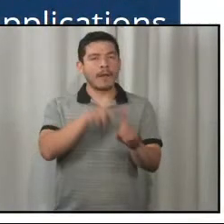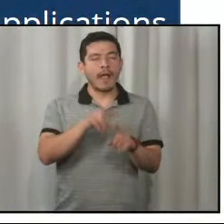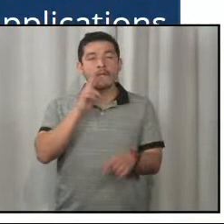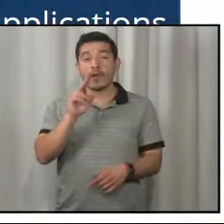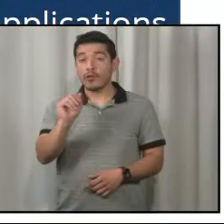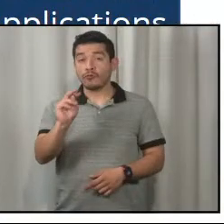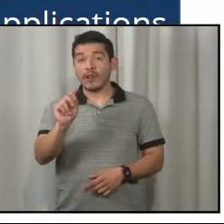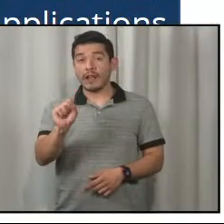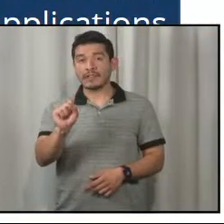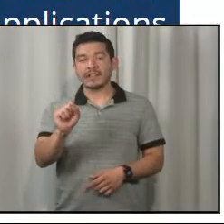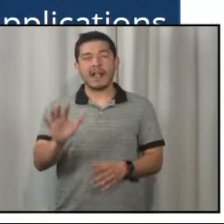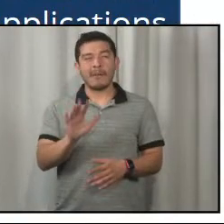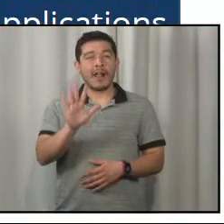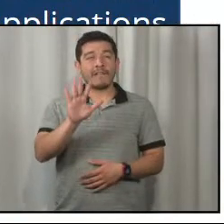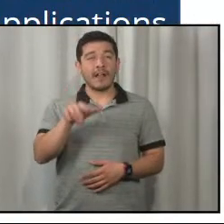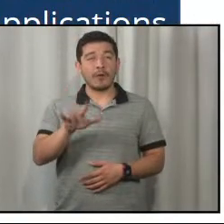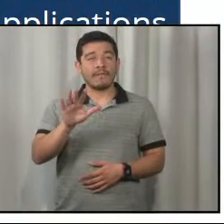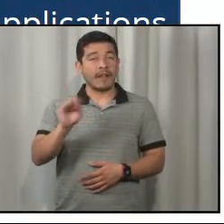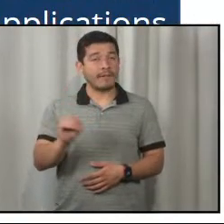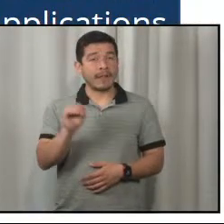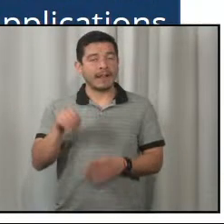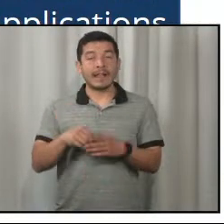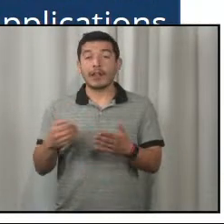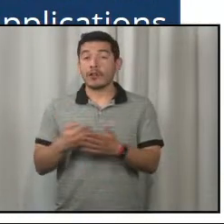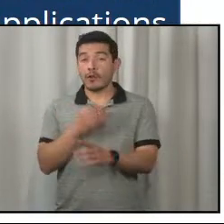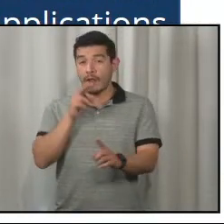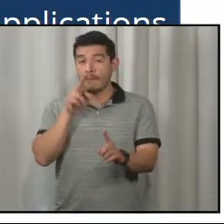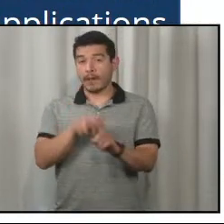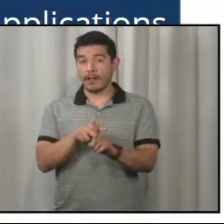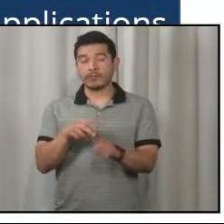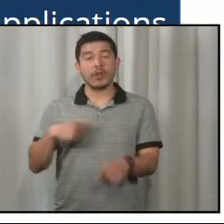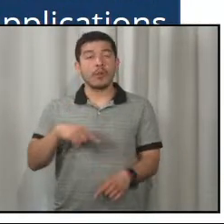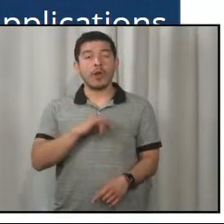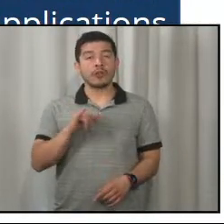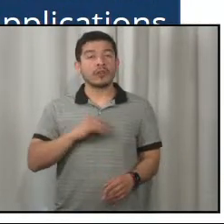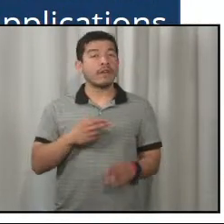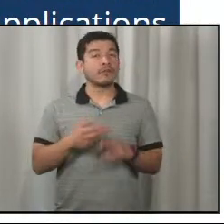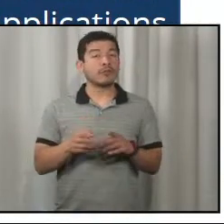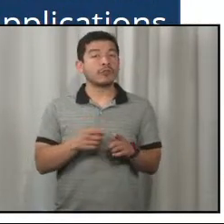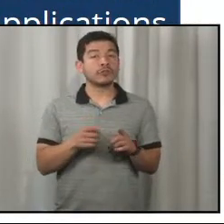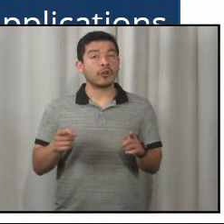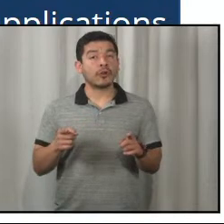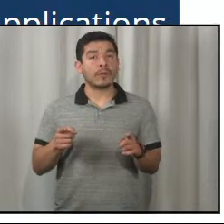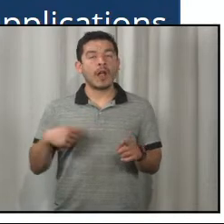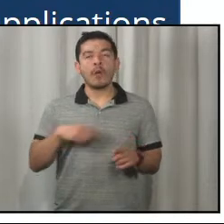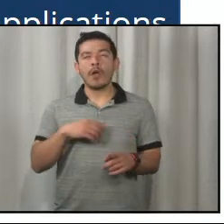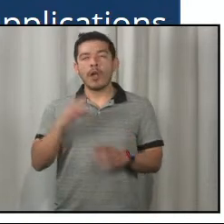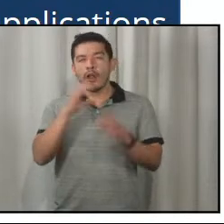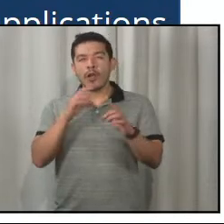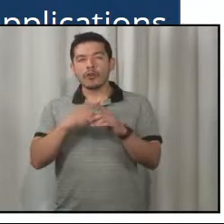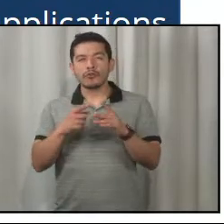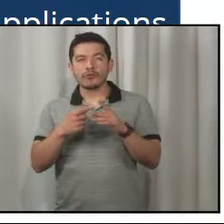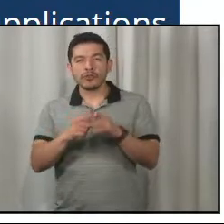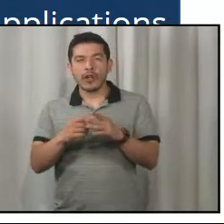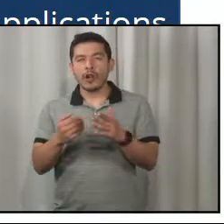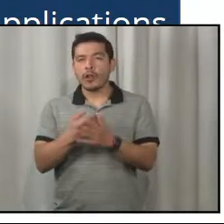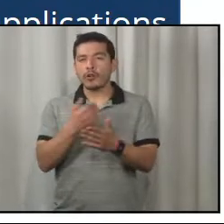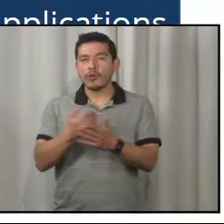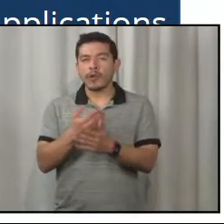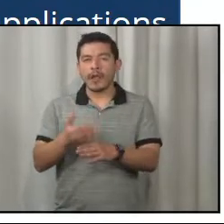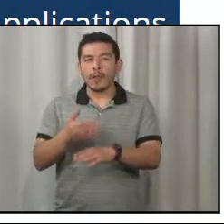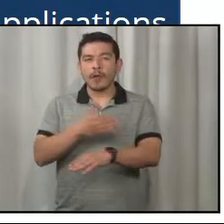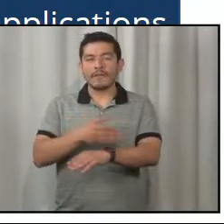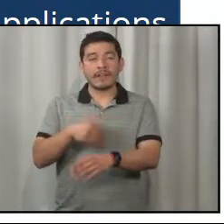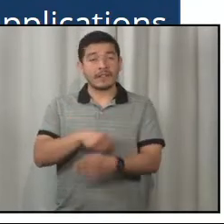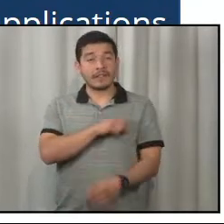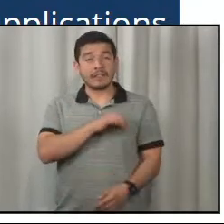million in new applications. We also, short term, we're looking to implement additional operation improvements in staffing